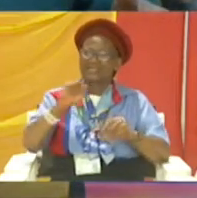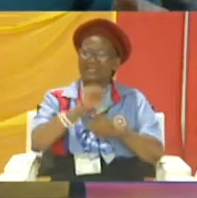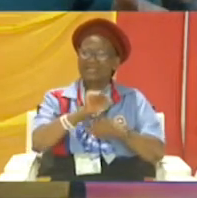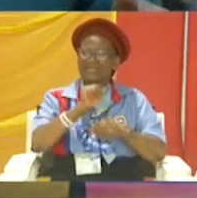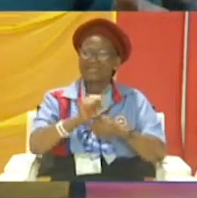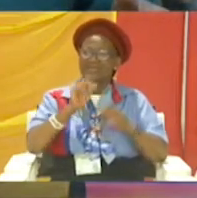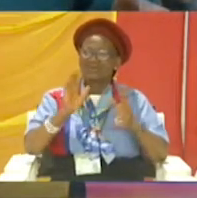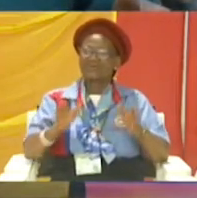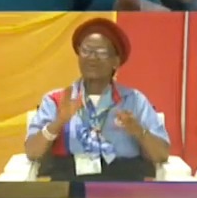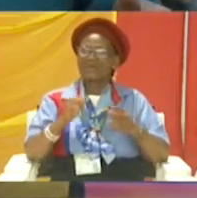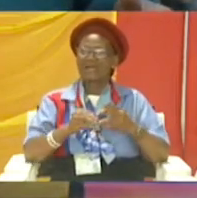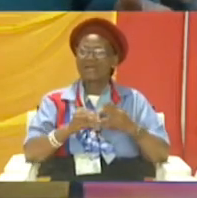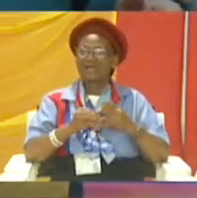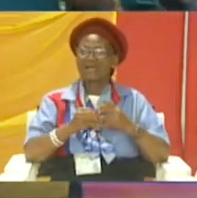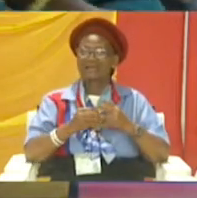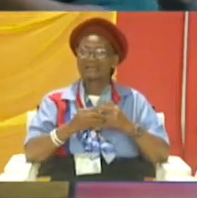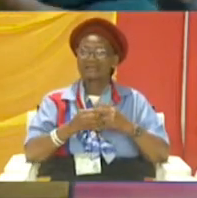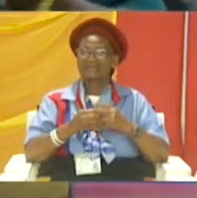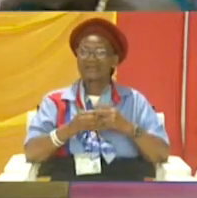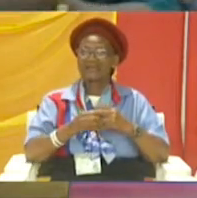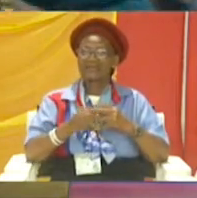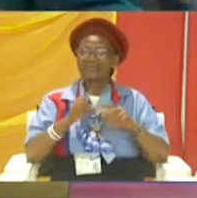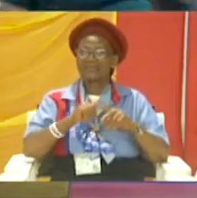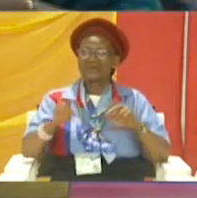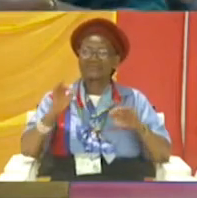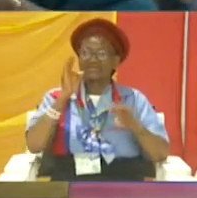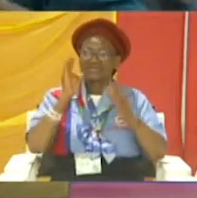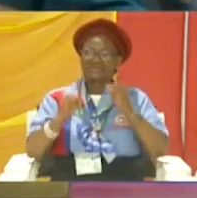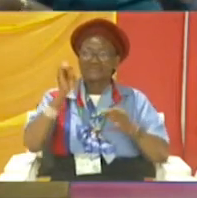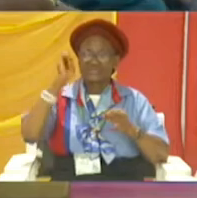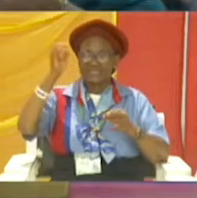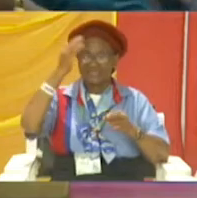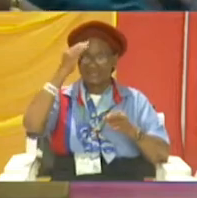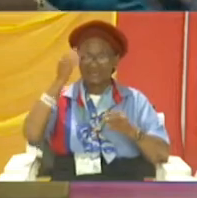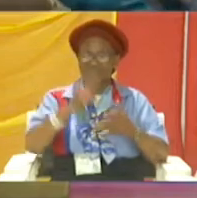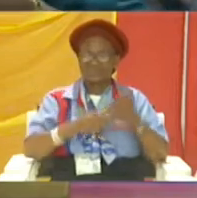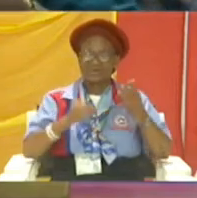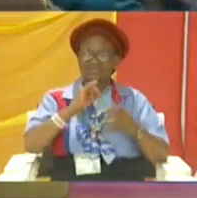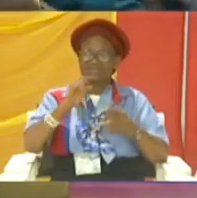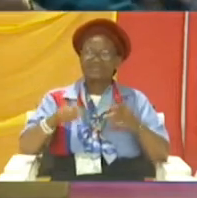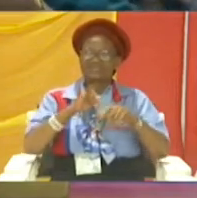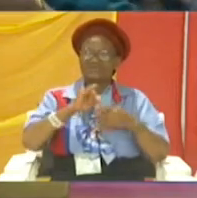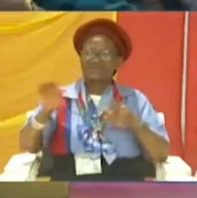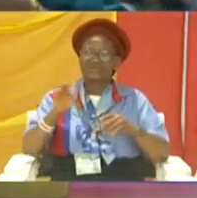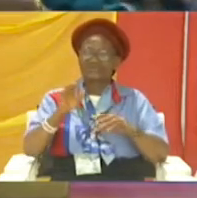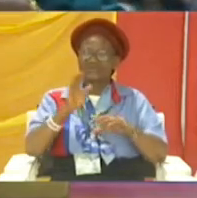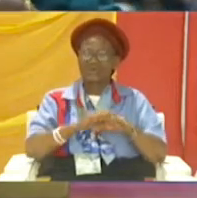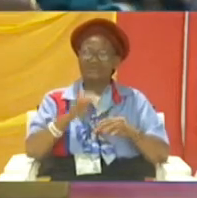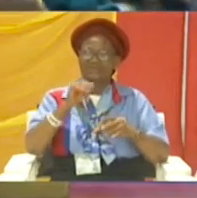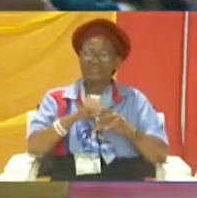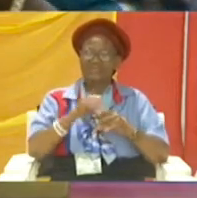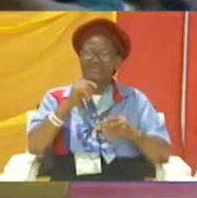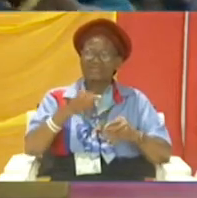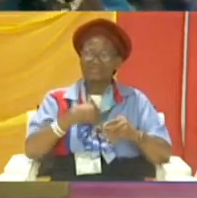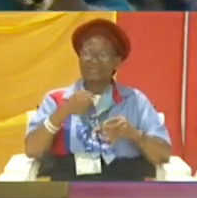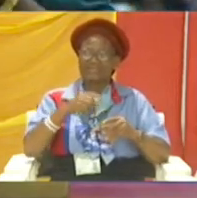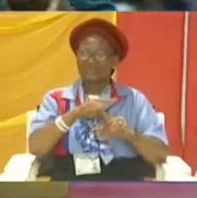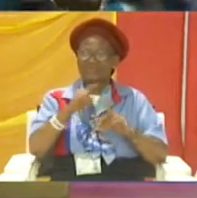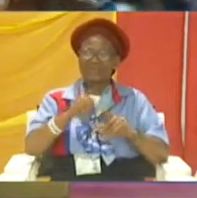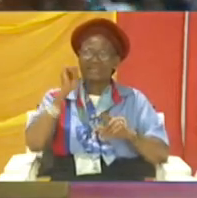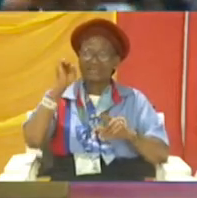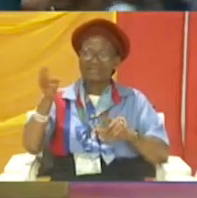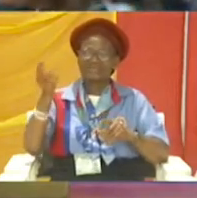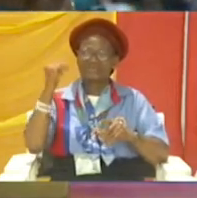worker. But if he knew what was going on in me, when he